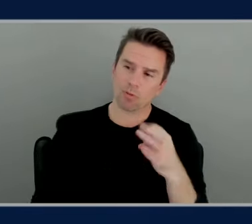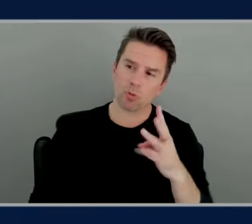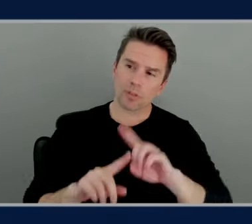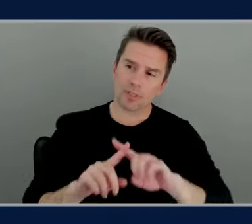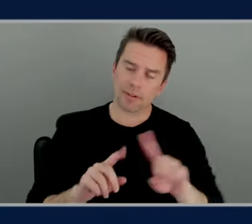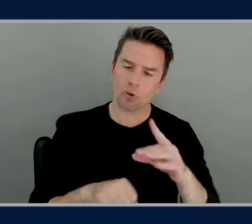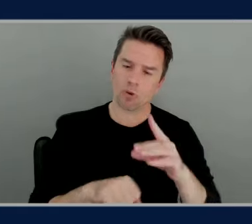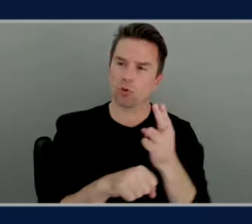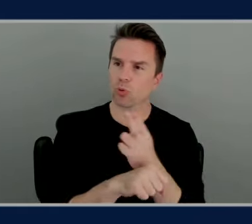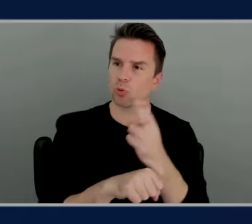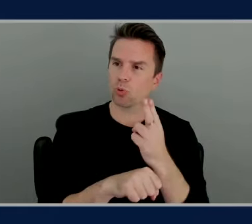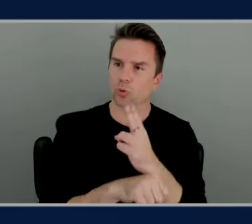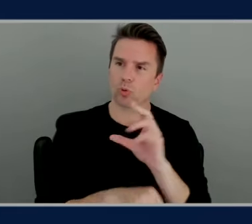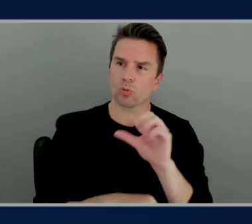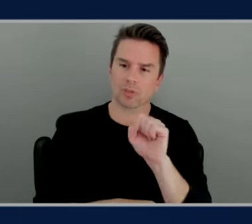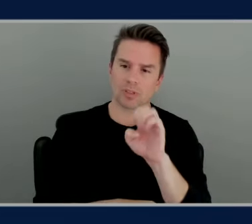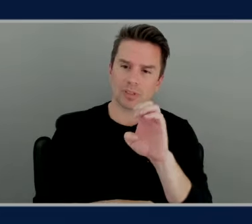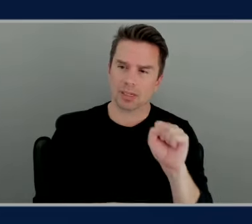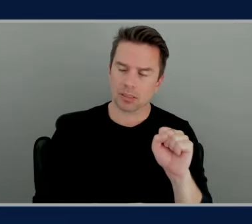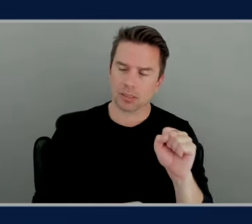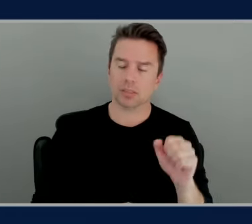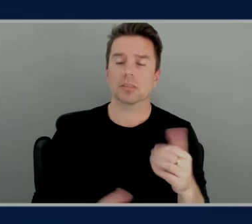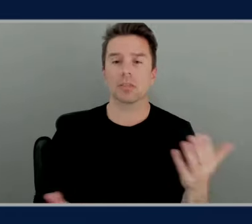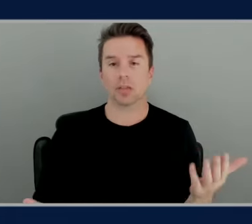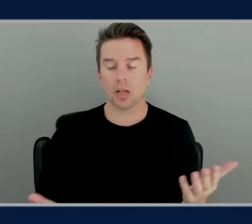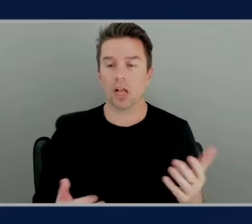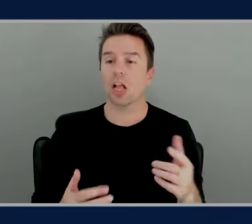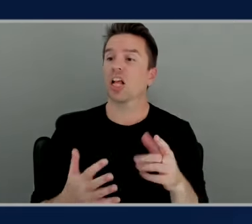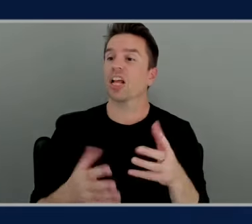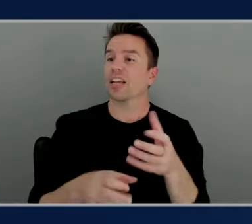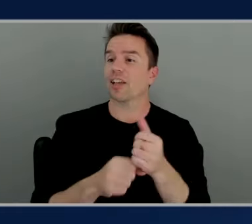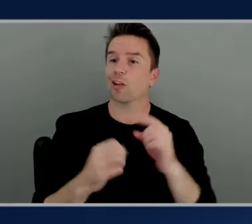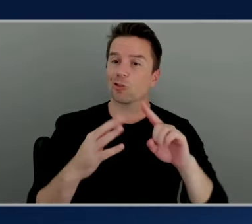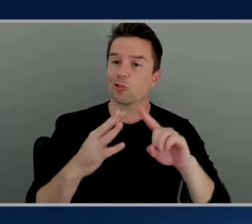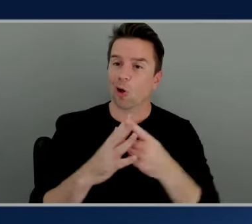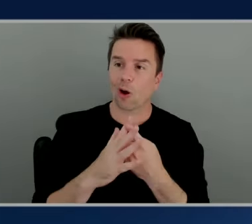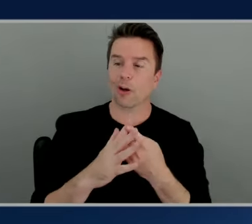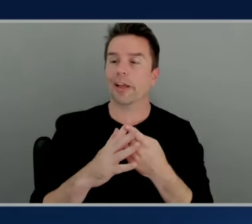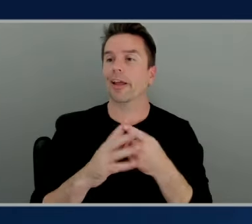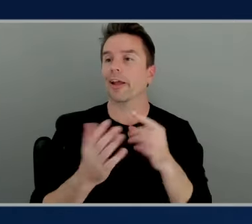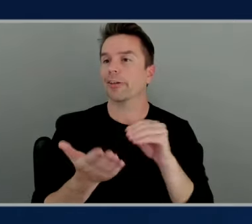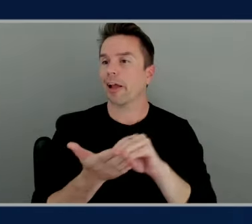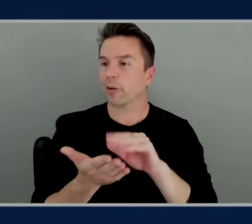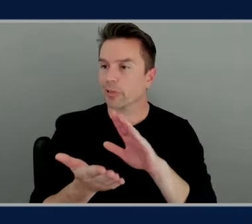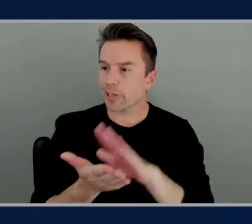you're starting, let's leverage documentation, create comprehensive chatbots